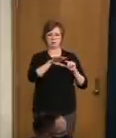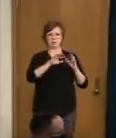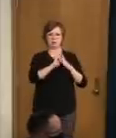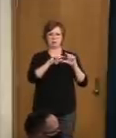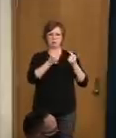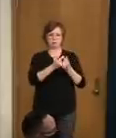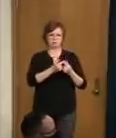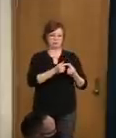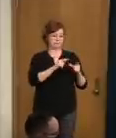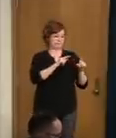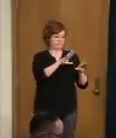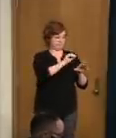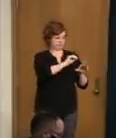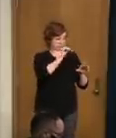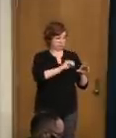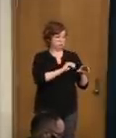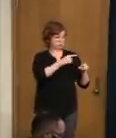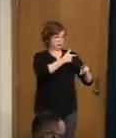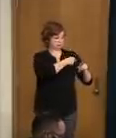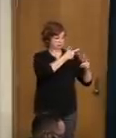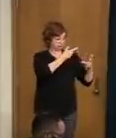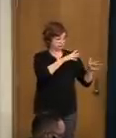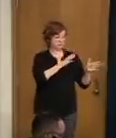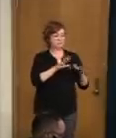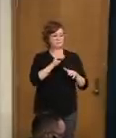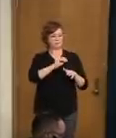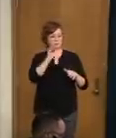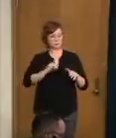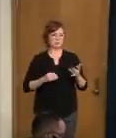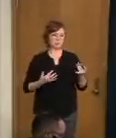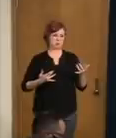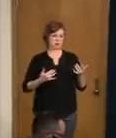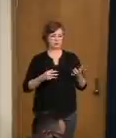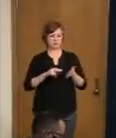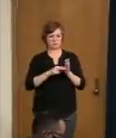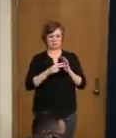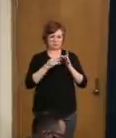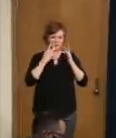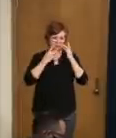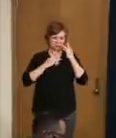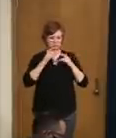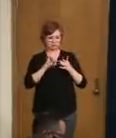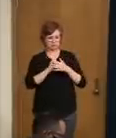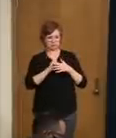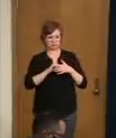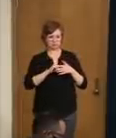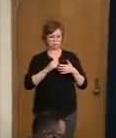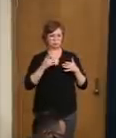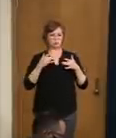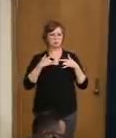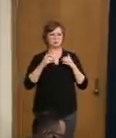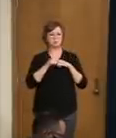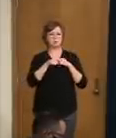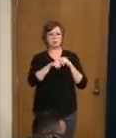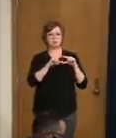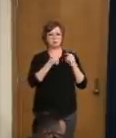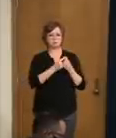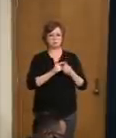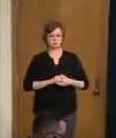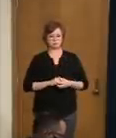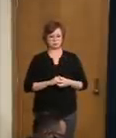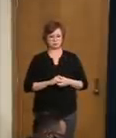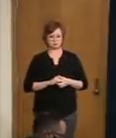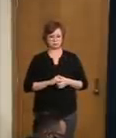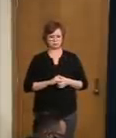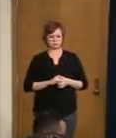that you're going to be 50% short in having vaccinations or doses for the high priority group. So does